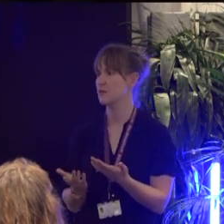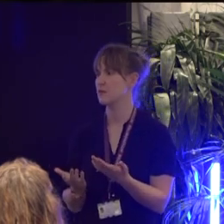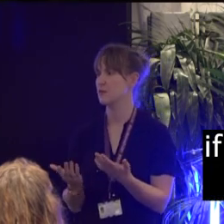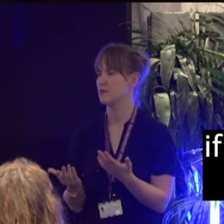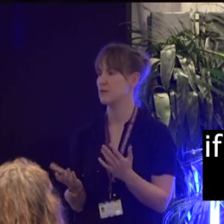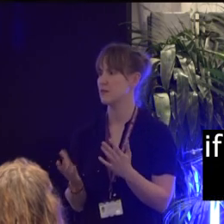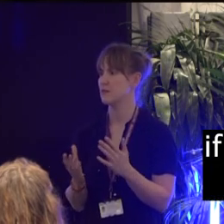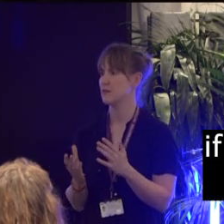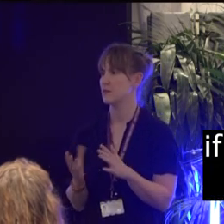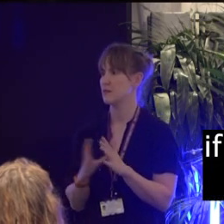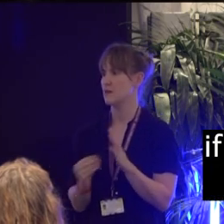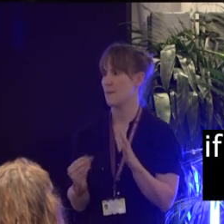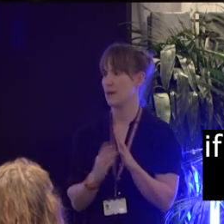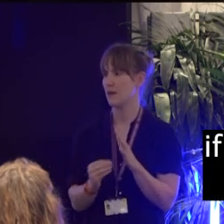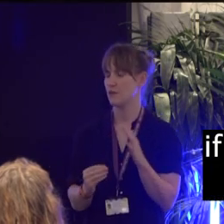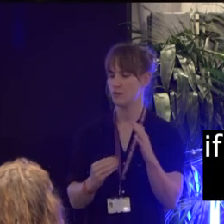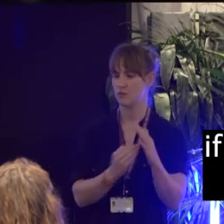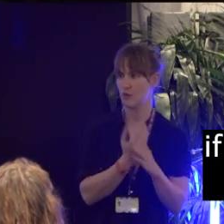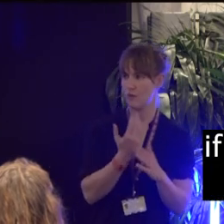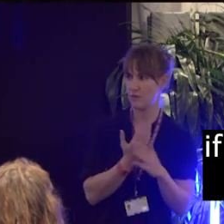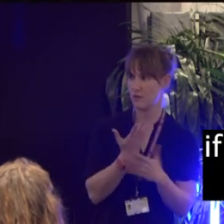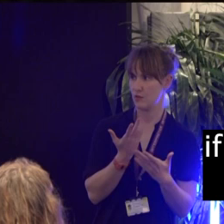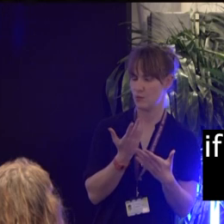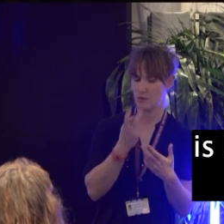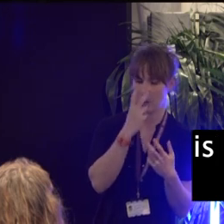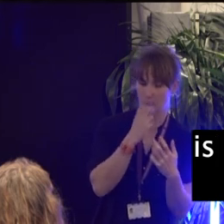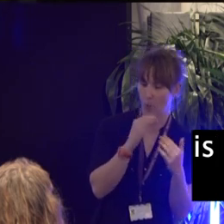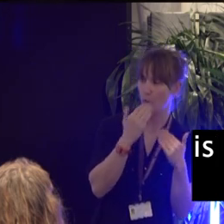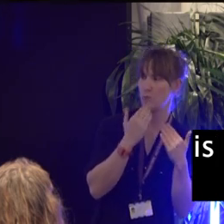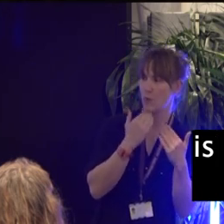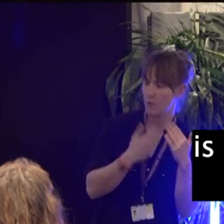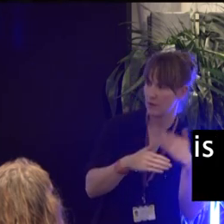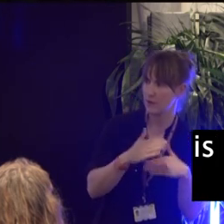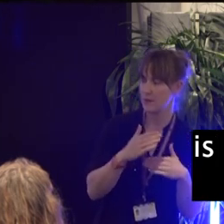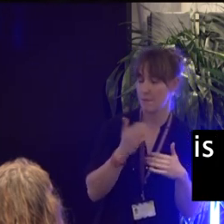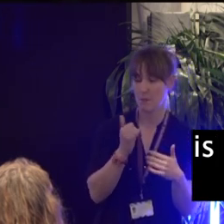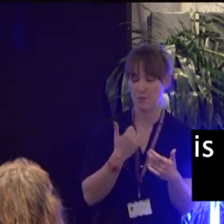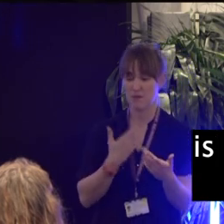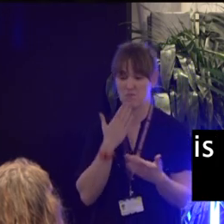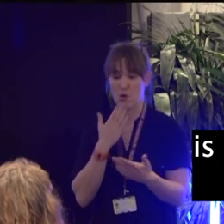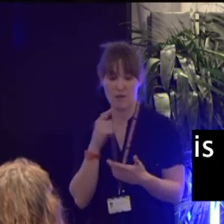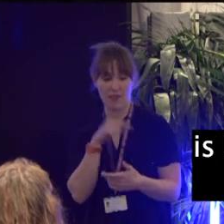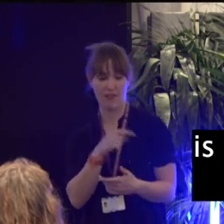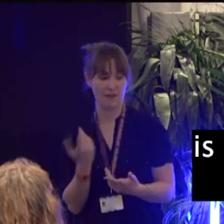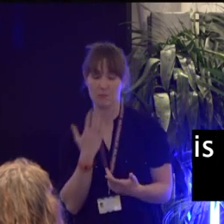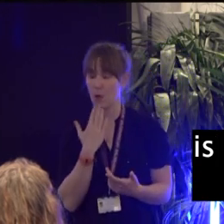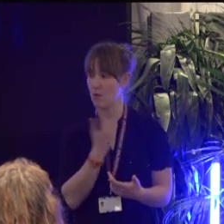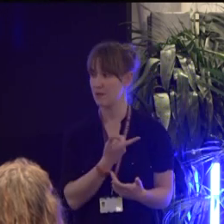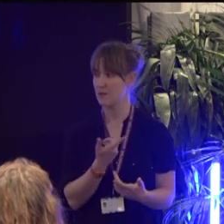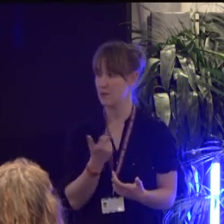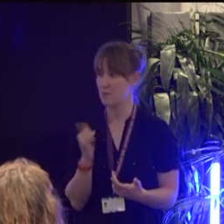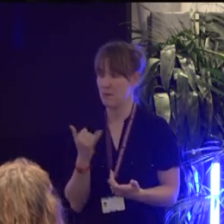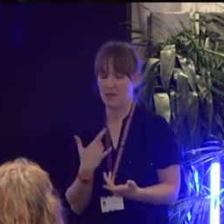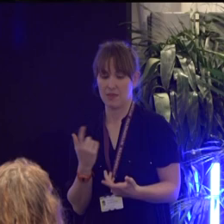So if we're talking about novelty wearing off, then maybe the experience is kind of boredom, and actually maybe it's all right, that experience.